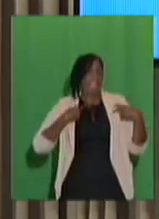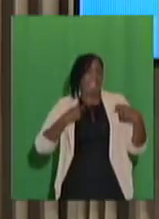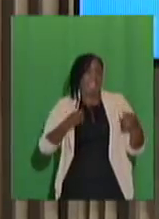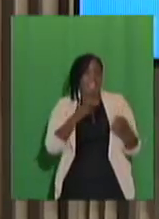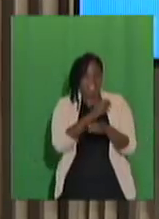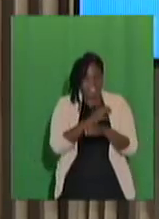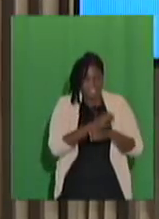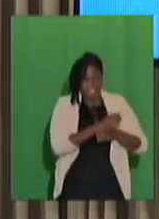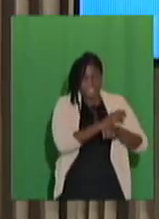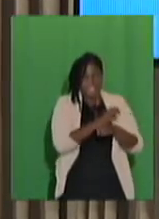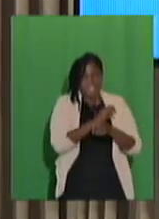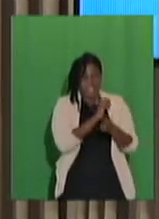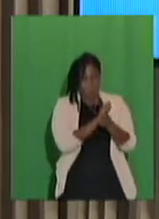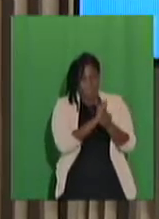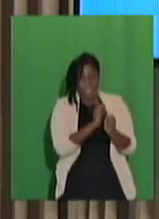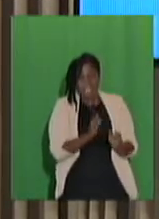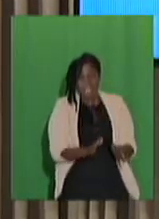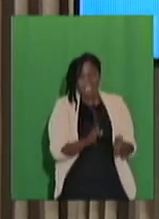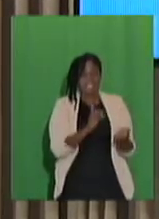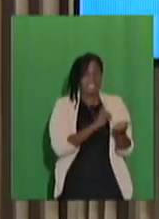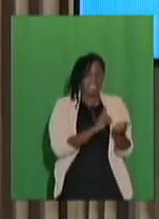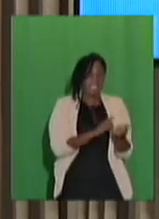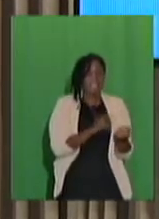protect doctors and nurses.